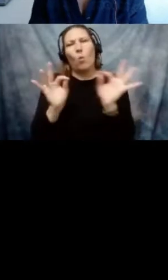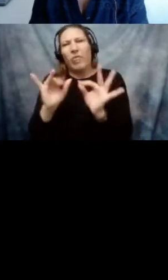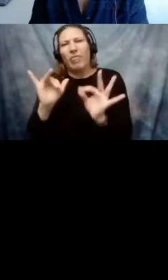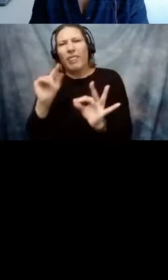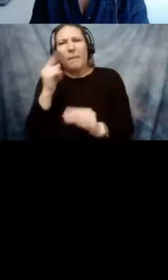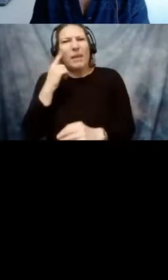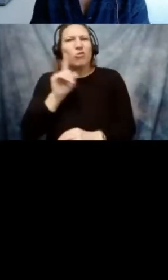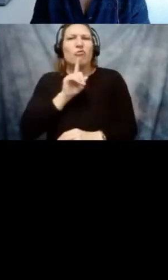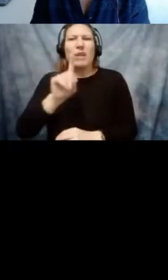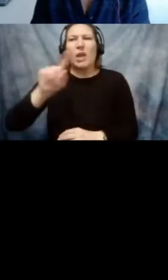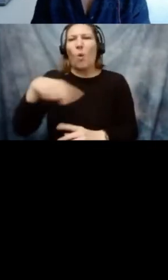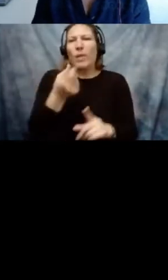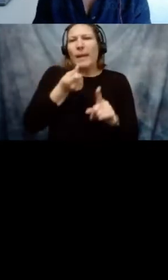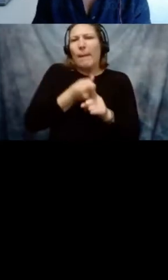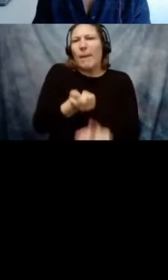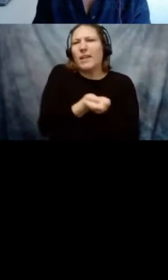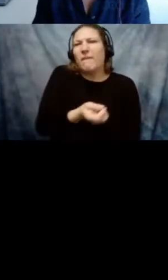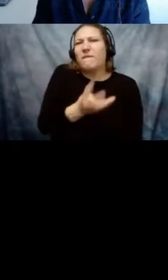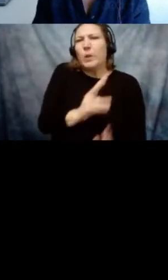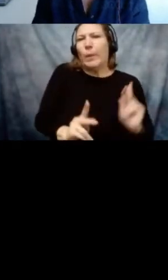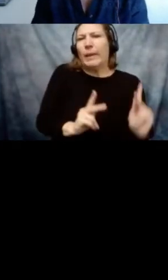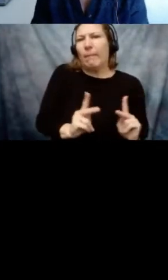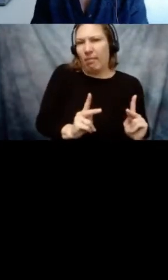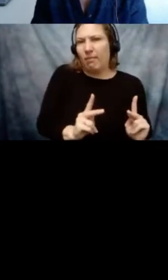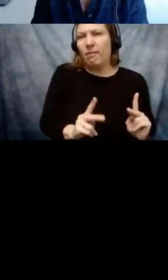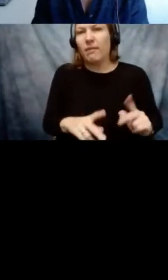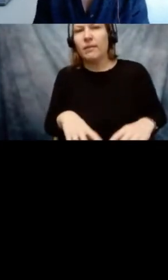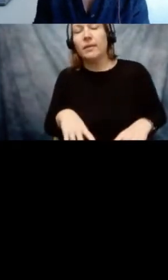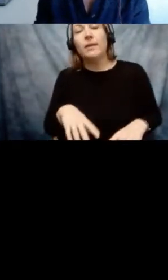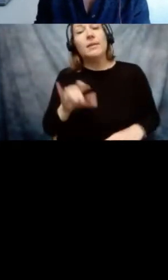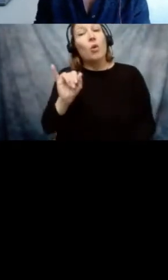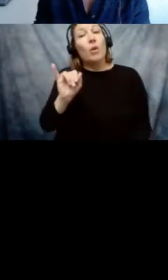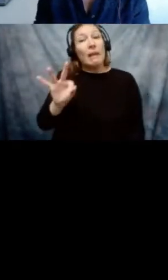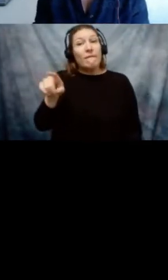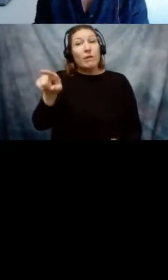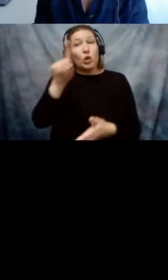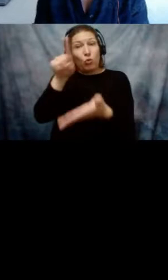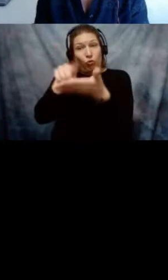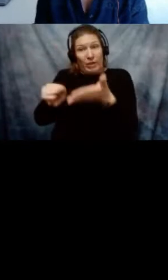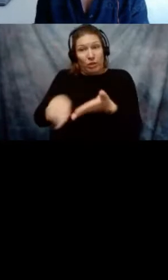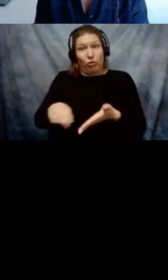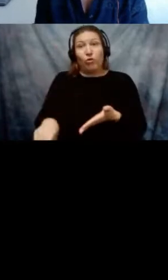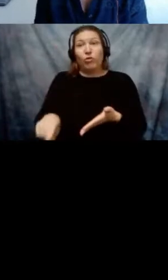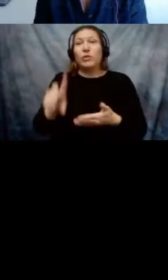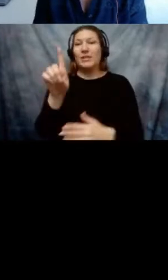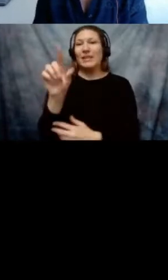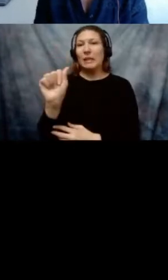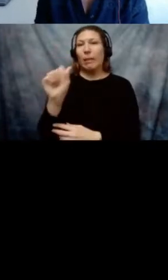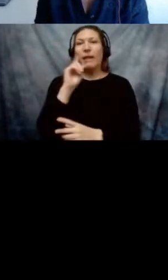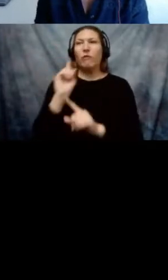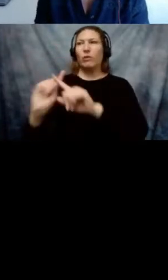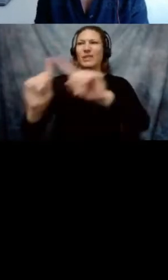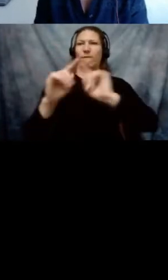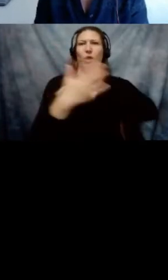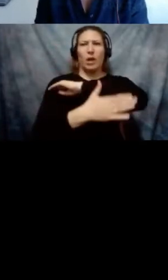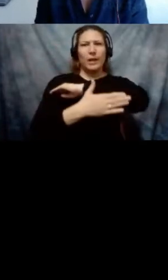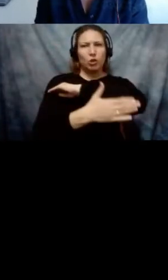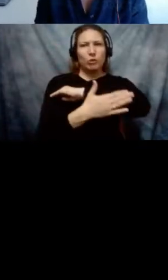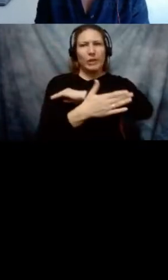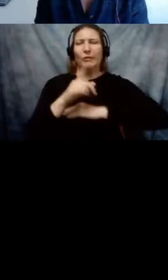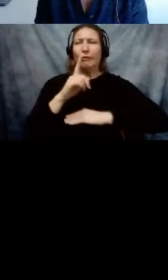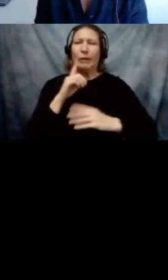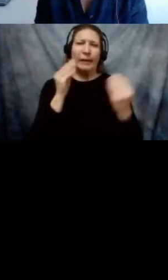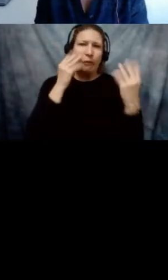into statistics about disability in different countries, you'll probably find a wide range of different information. And this can be due to the definitions